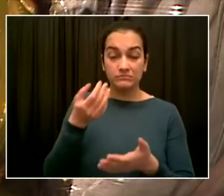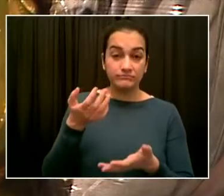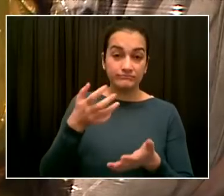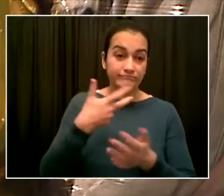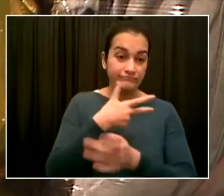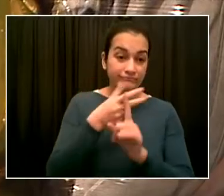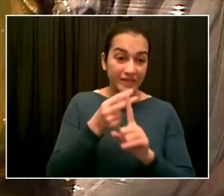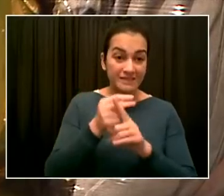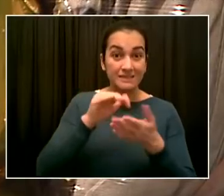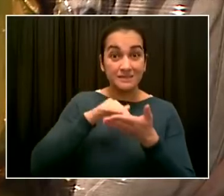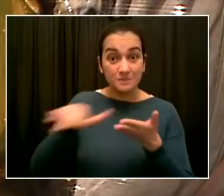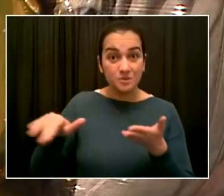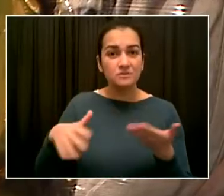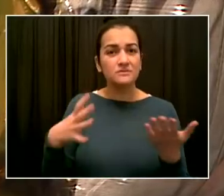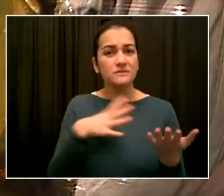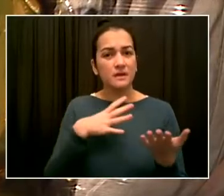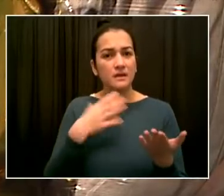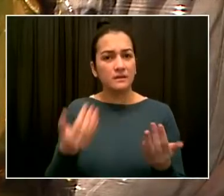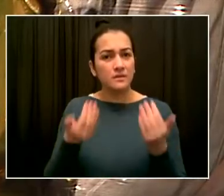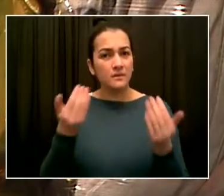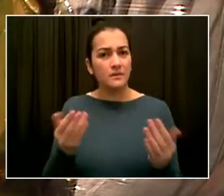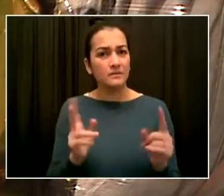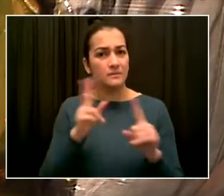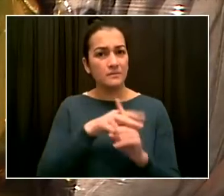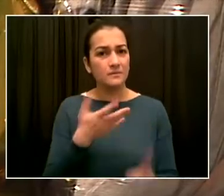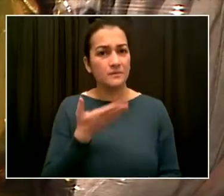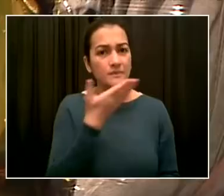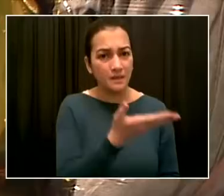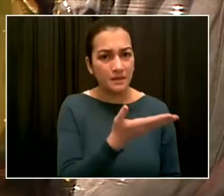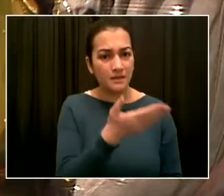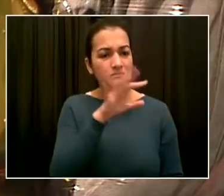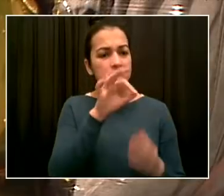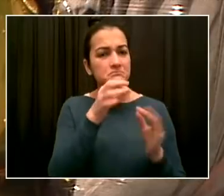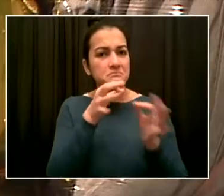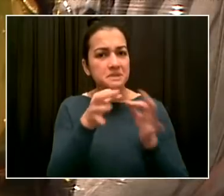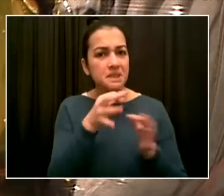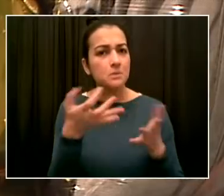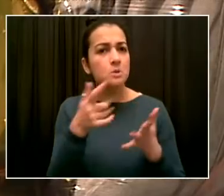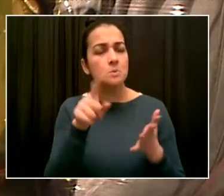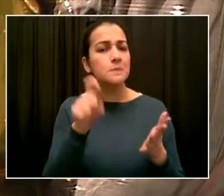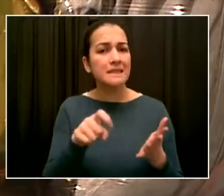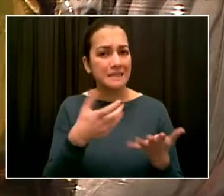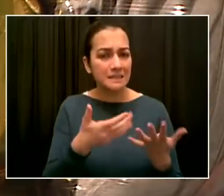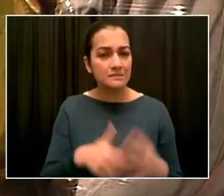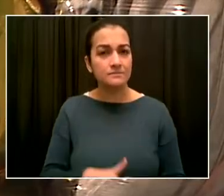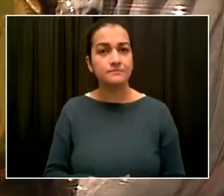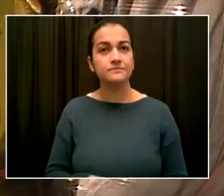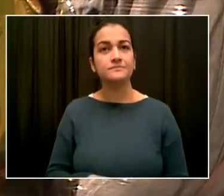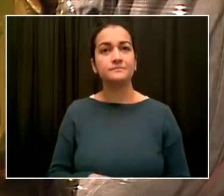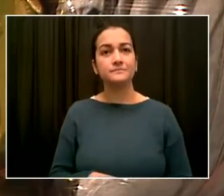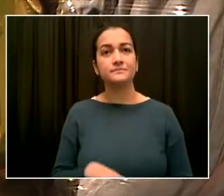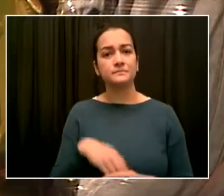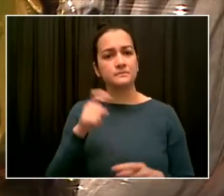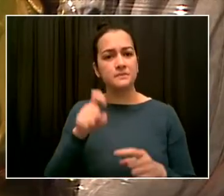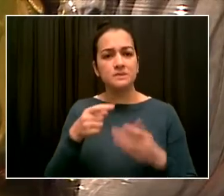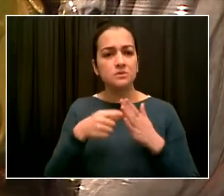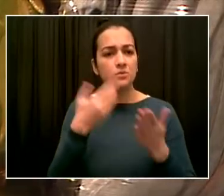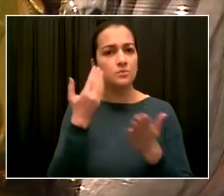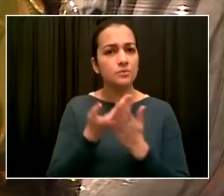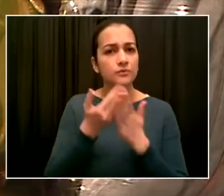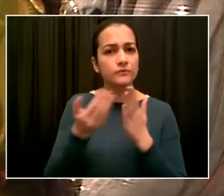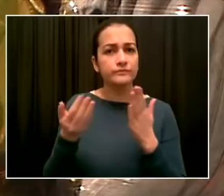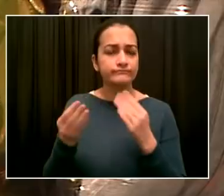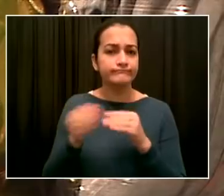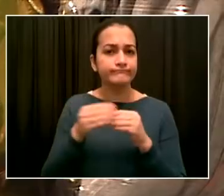very specific facts. And if you don't have those facts, then you have to go and get vaccinated. And ultimately, that's what the vast majority of people have done. They have not